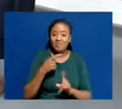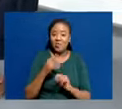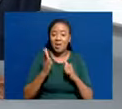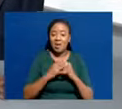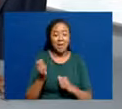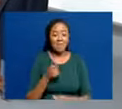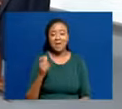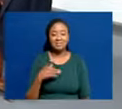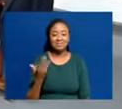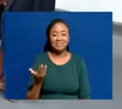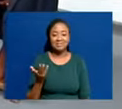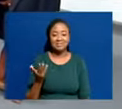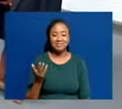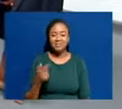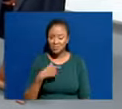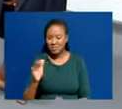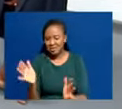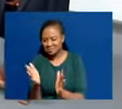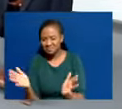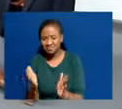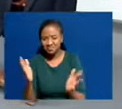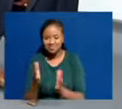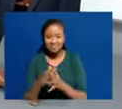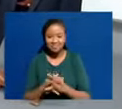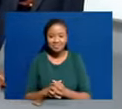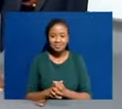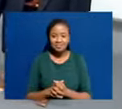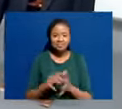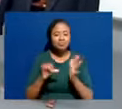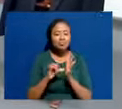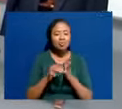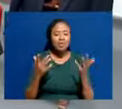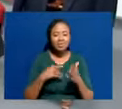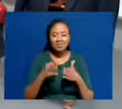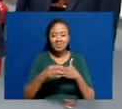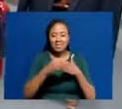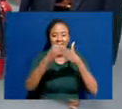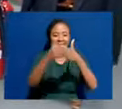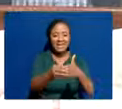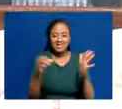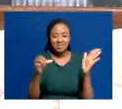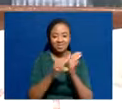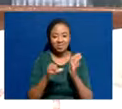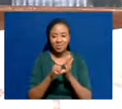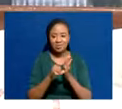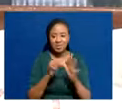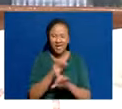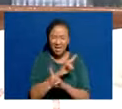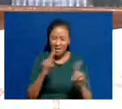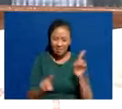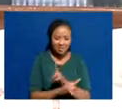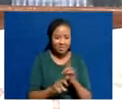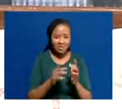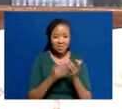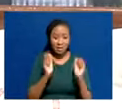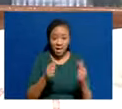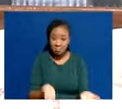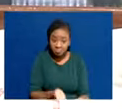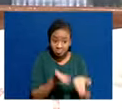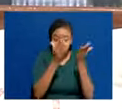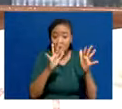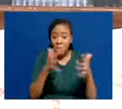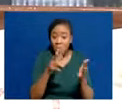Yeah. So what was the problem? Was it stealing? Was it... It's just leadership, man. Everything rises and falls on leadership. Pumwani Hospital, the